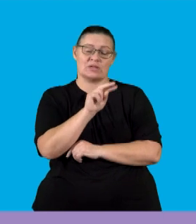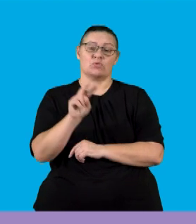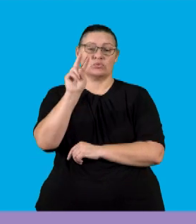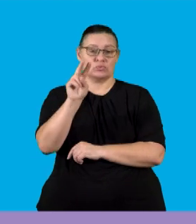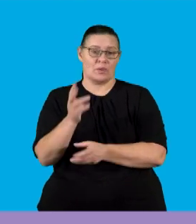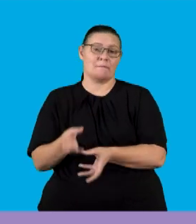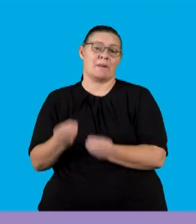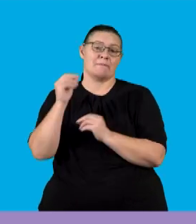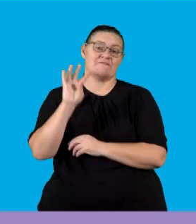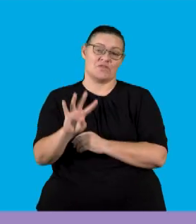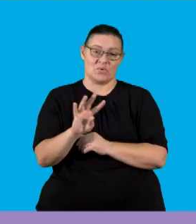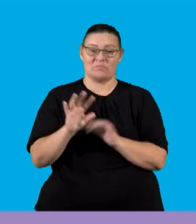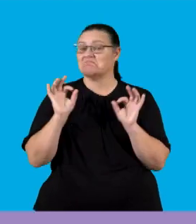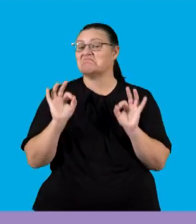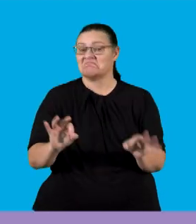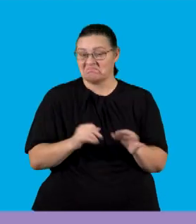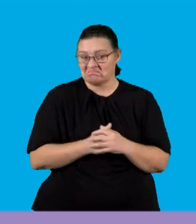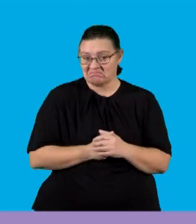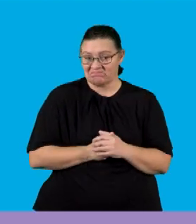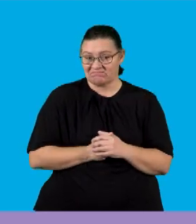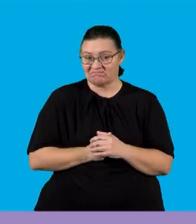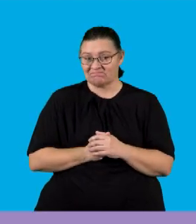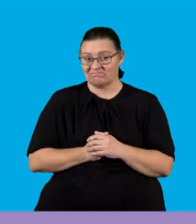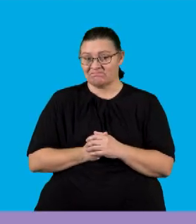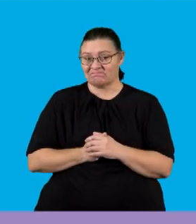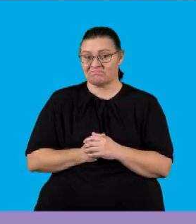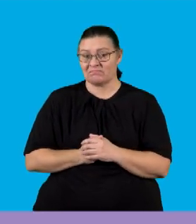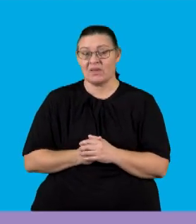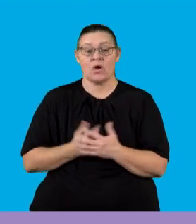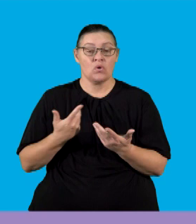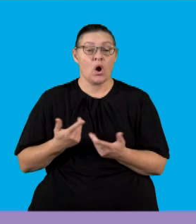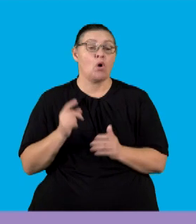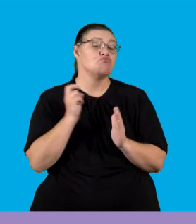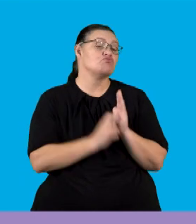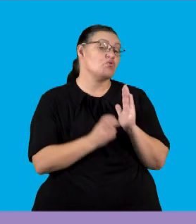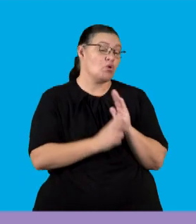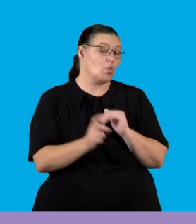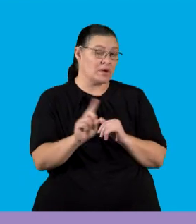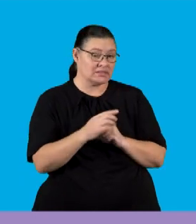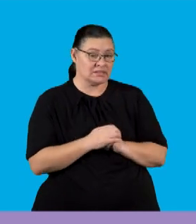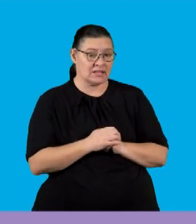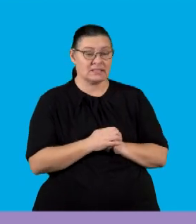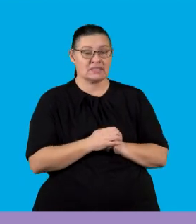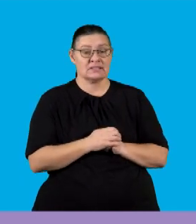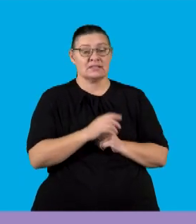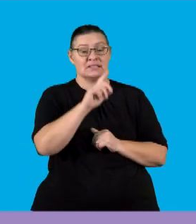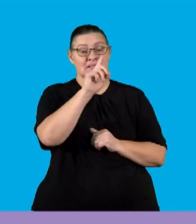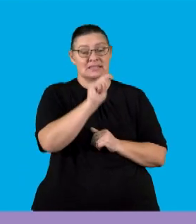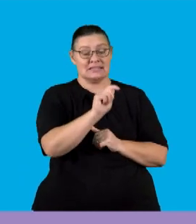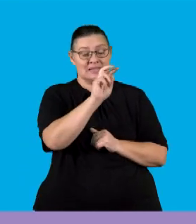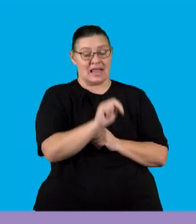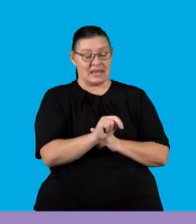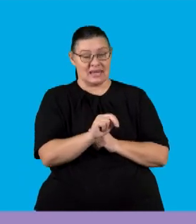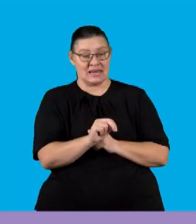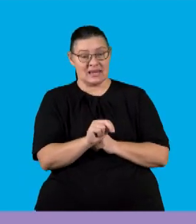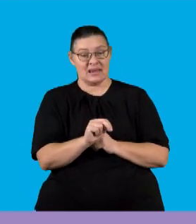case? Well, our rule would be the ratio, the constant ratio of a 2, and as an exponent we have the term number, and